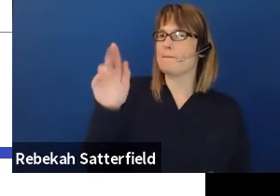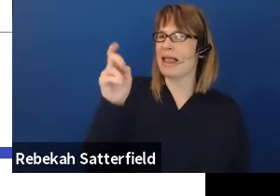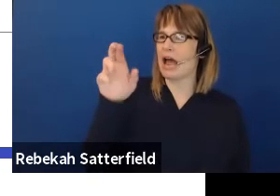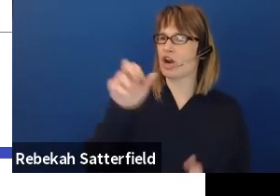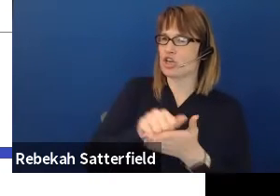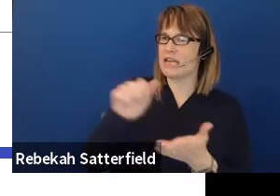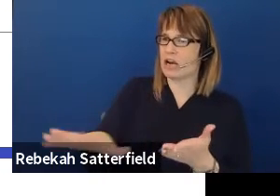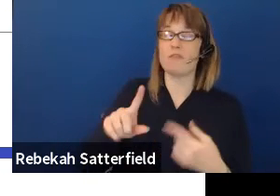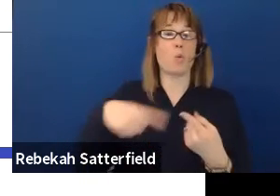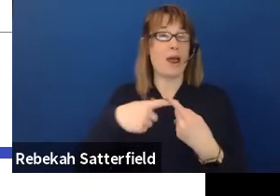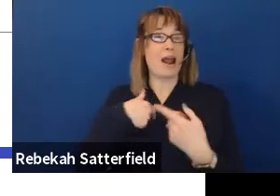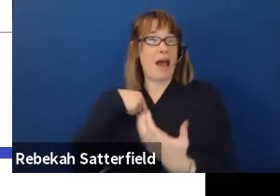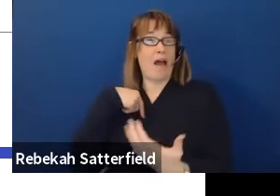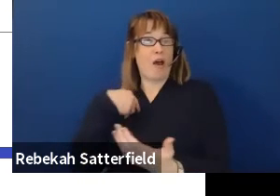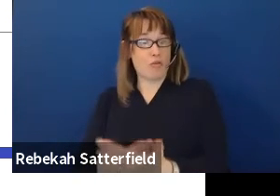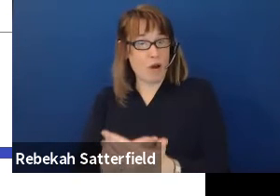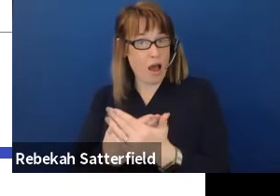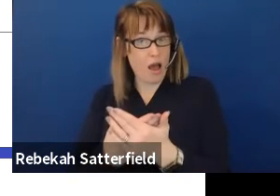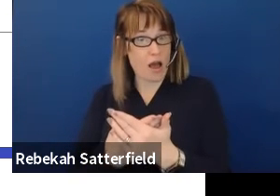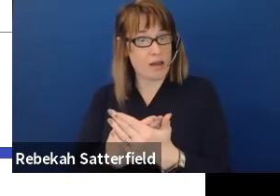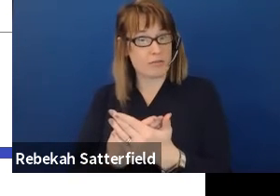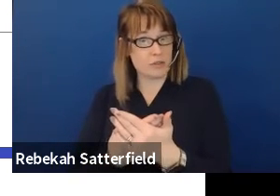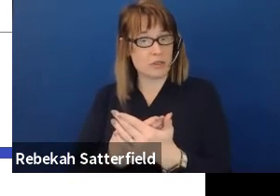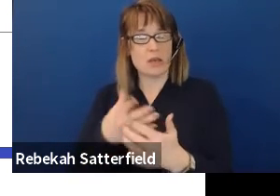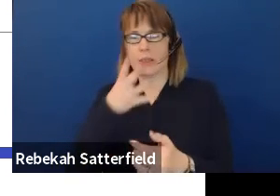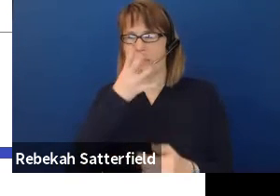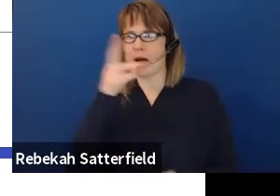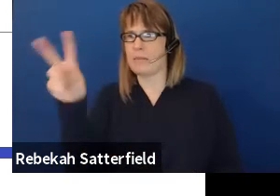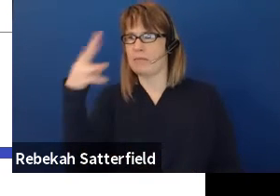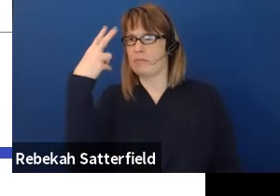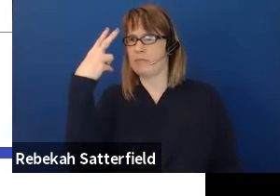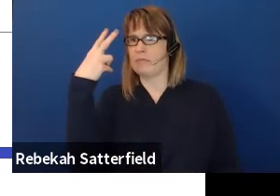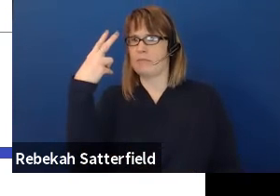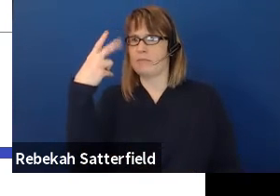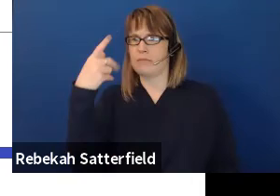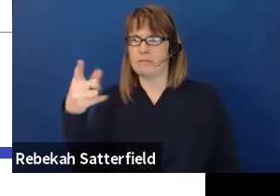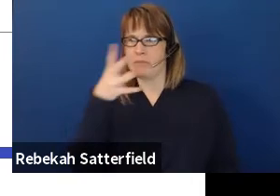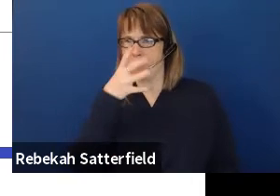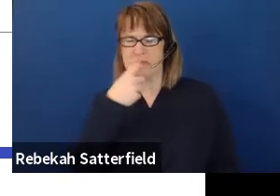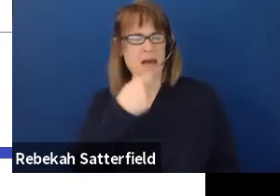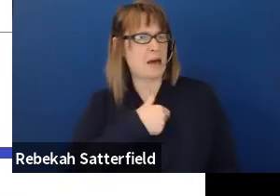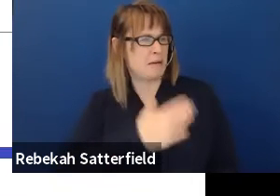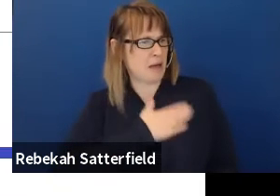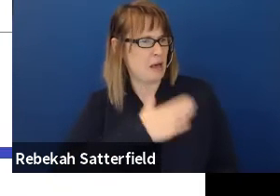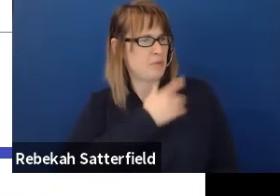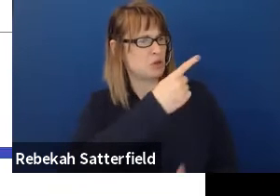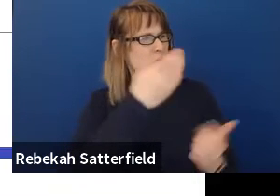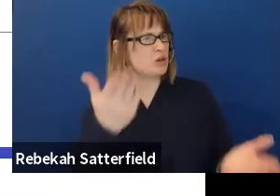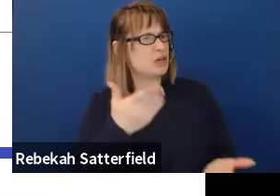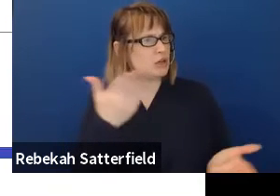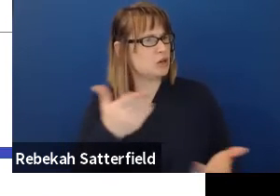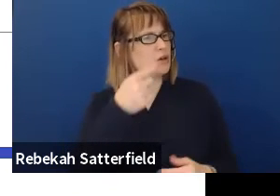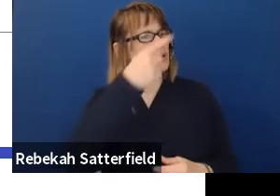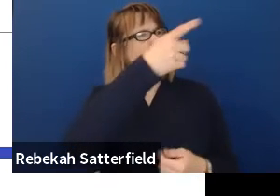I arrived to the interaction in progress, the mother turned to me and she said, I am so happy that you're here because